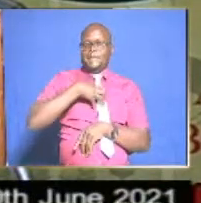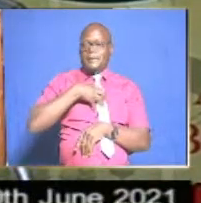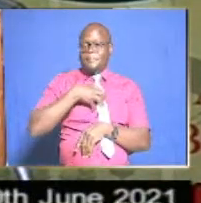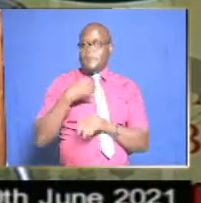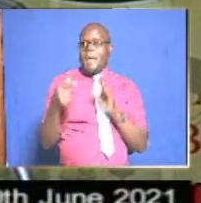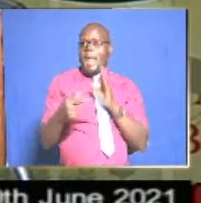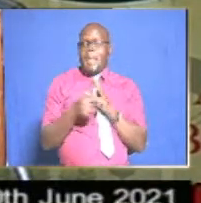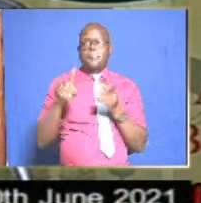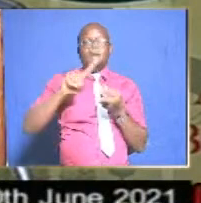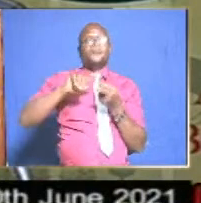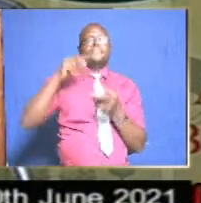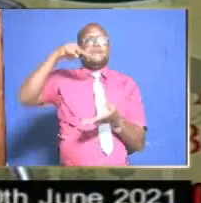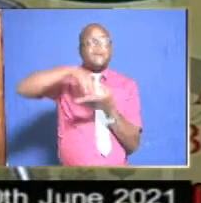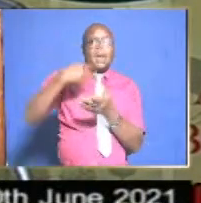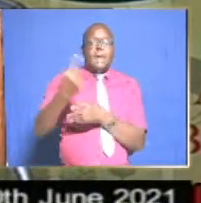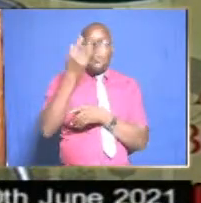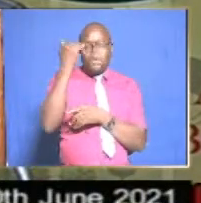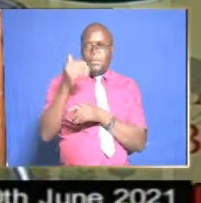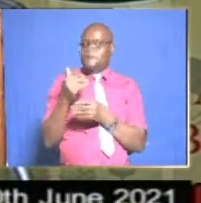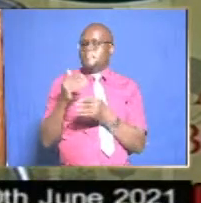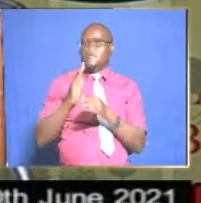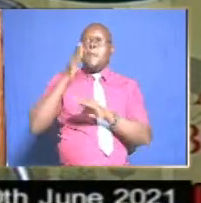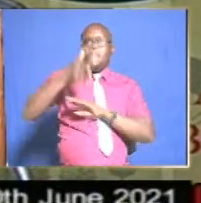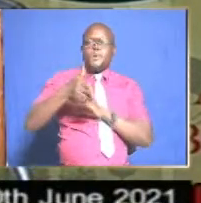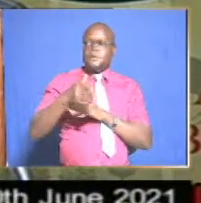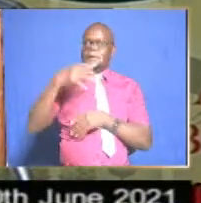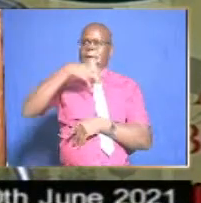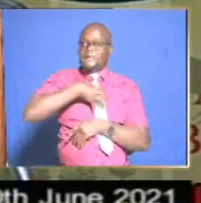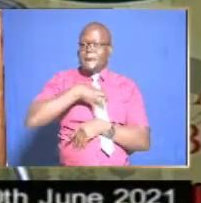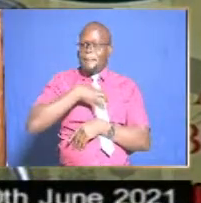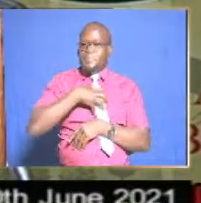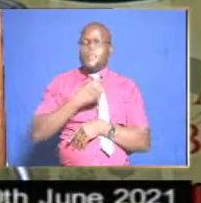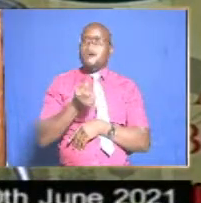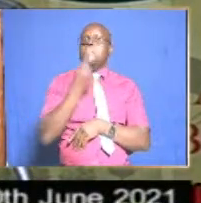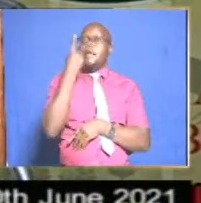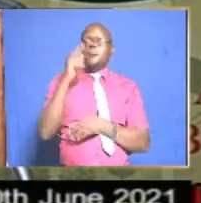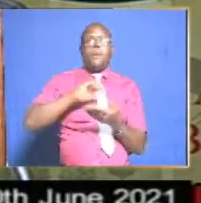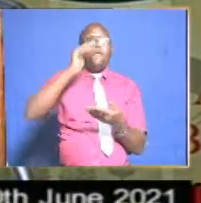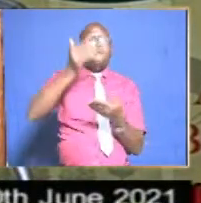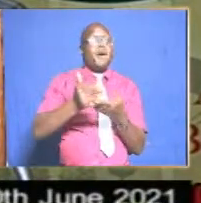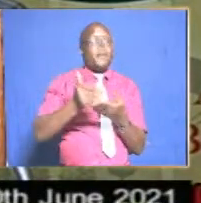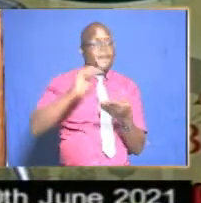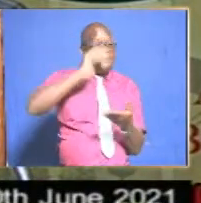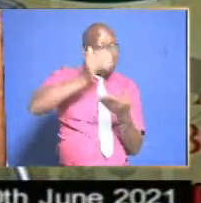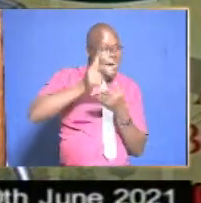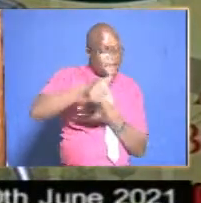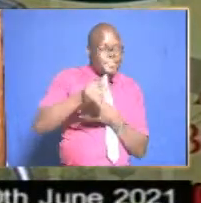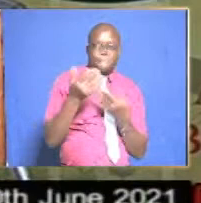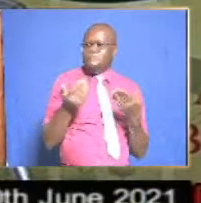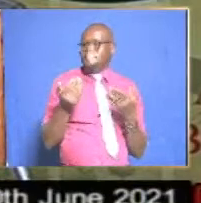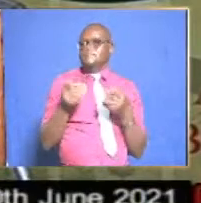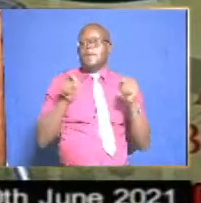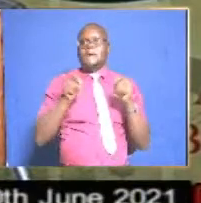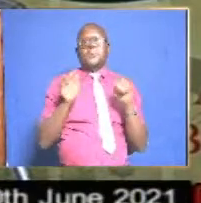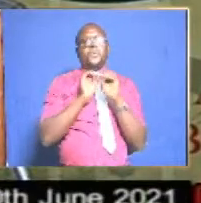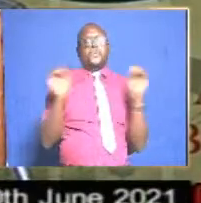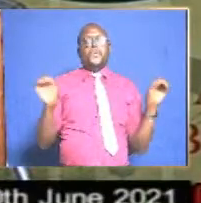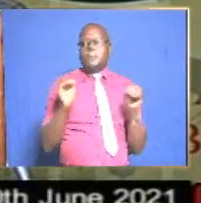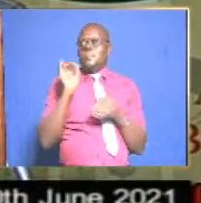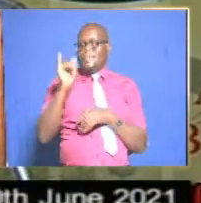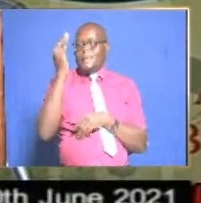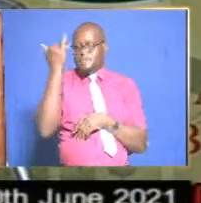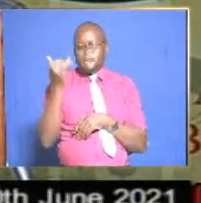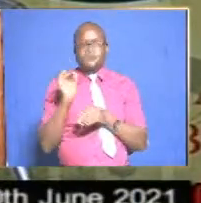the standalone post-retirement medical funds. These funds have remained unregulated, thus